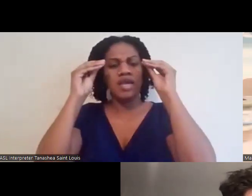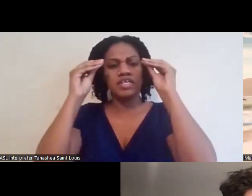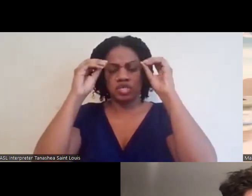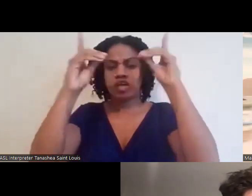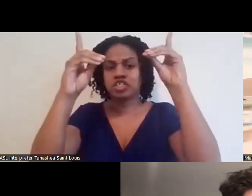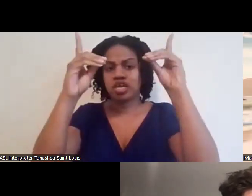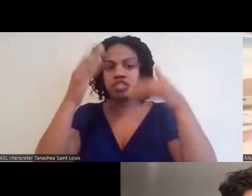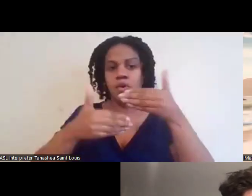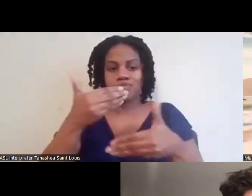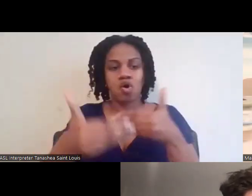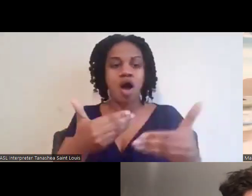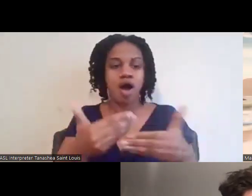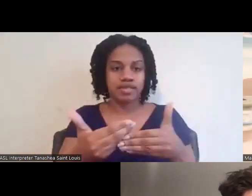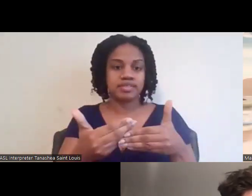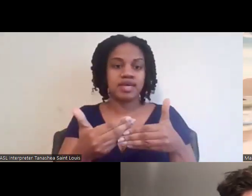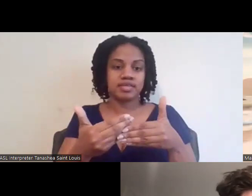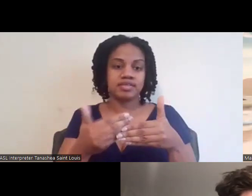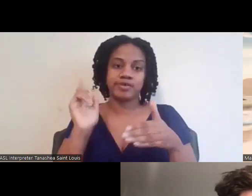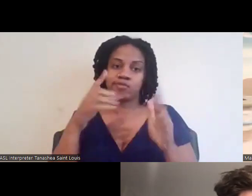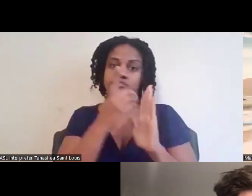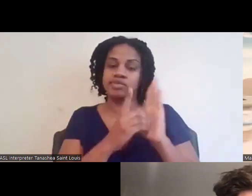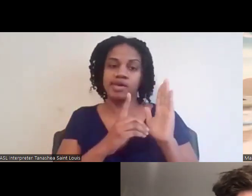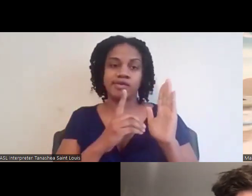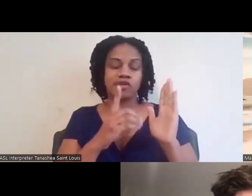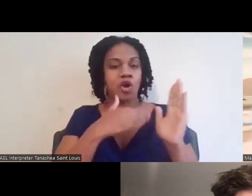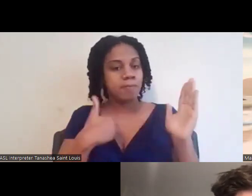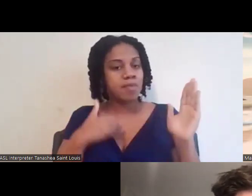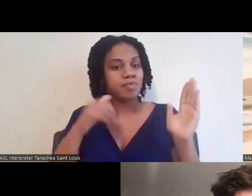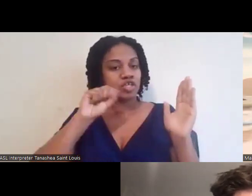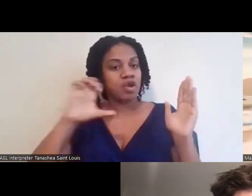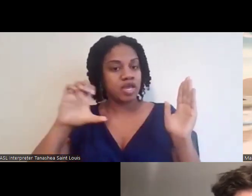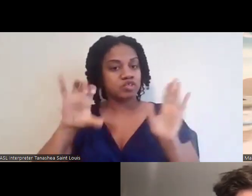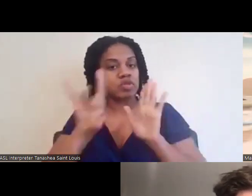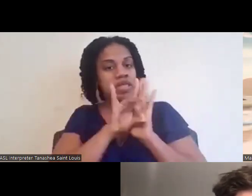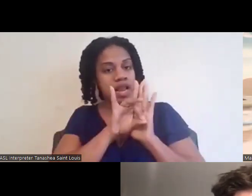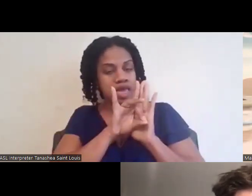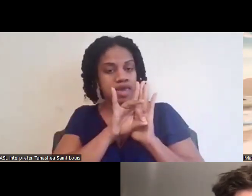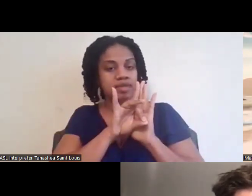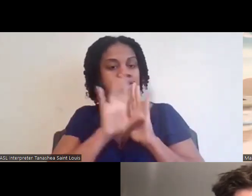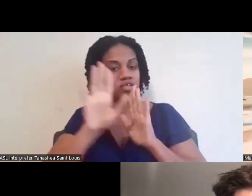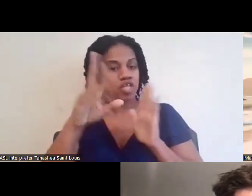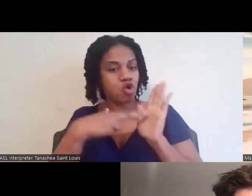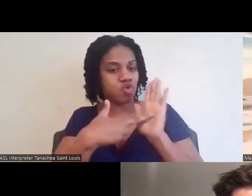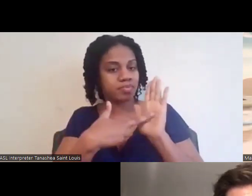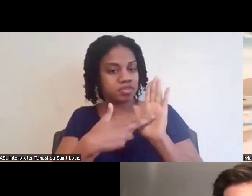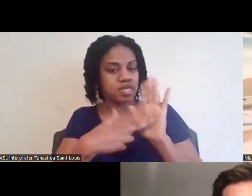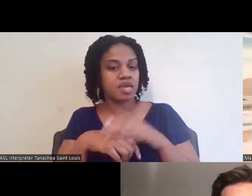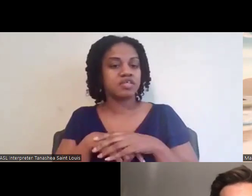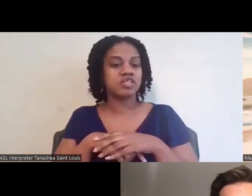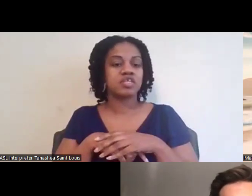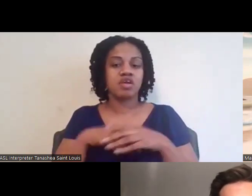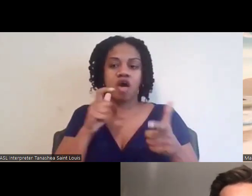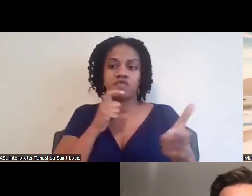process, and by design, members of the steering committee were selected because of their representation of